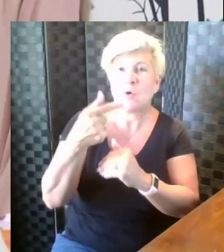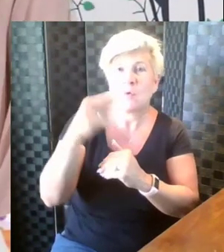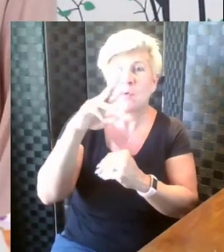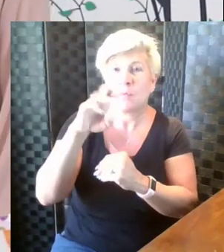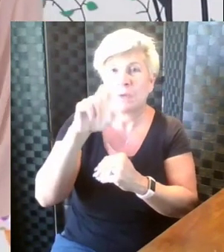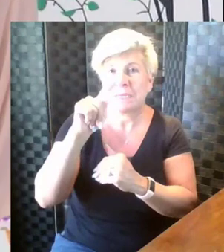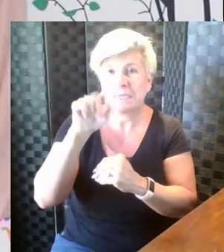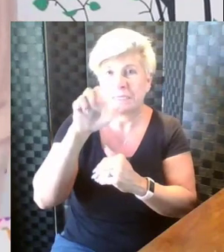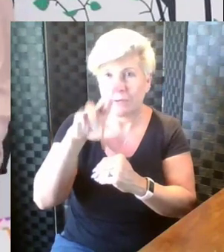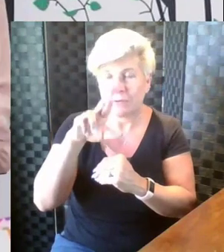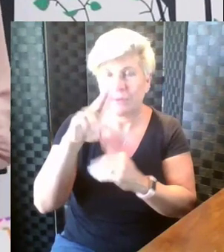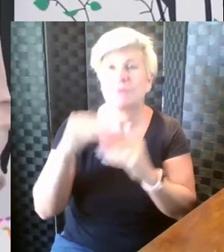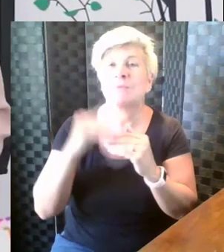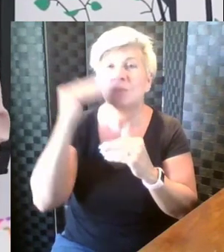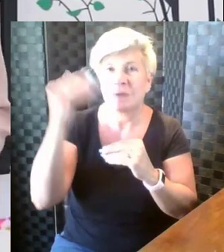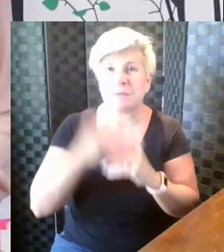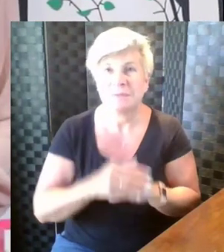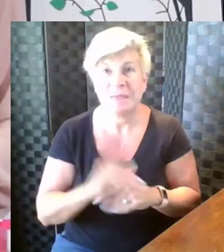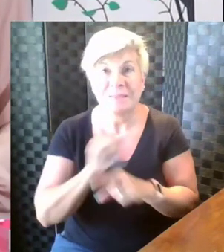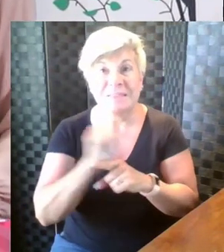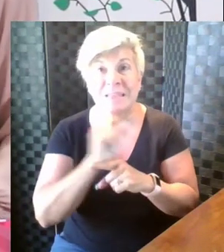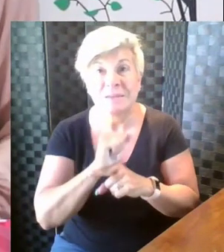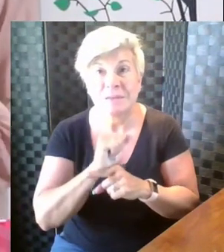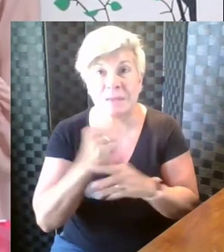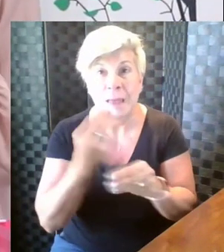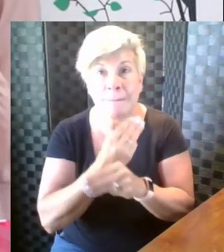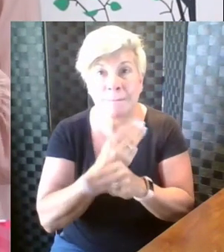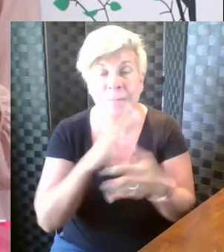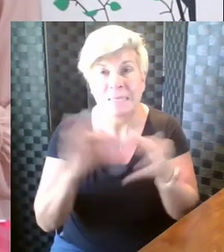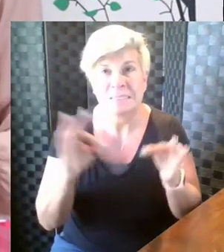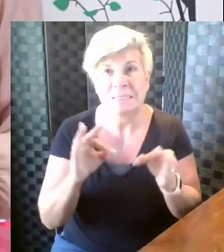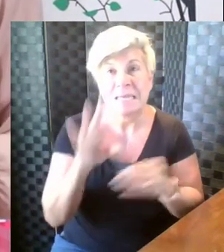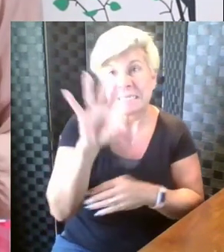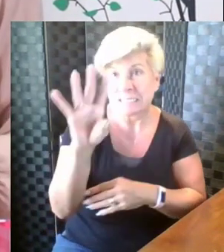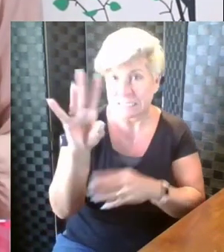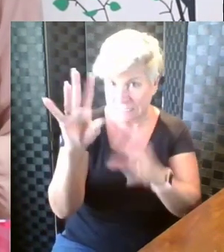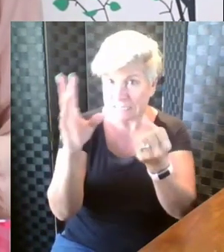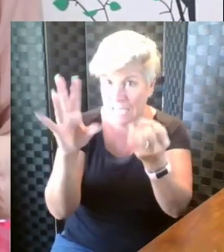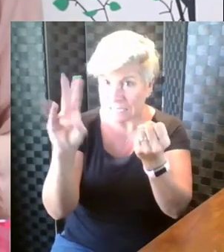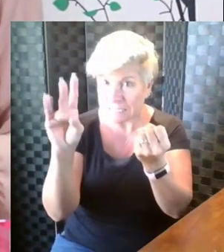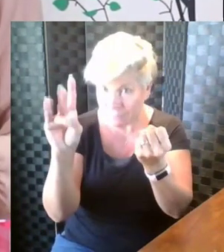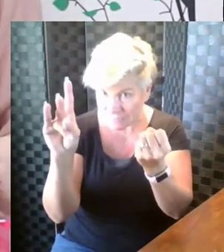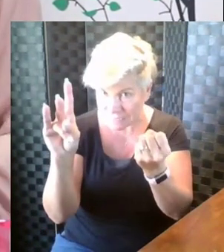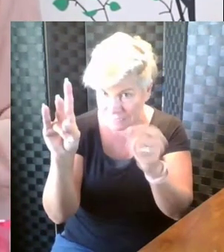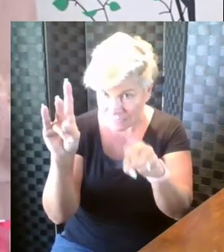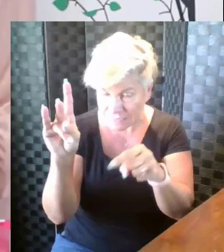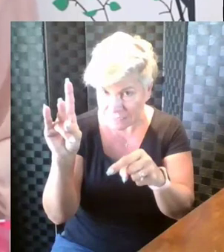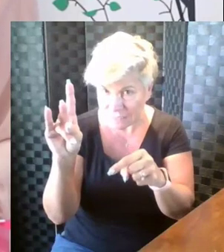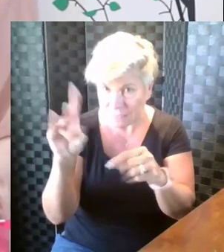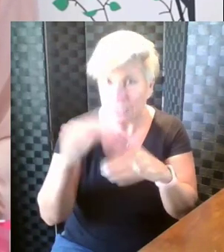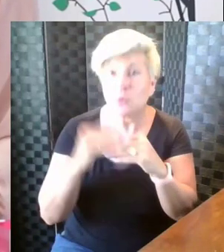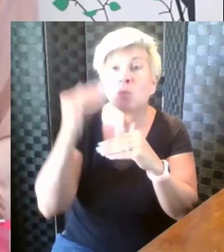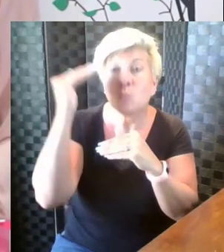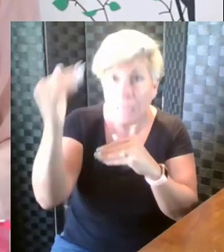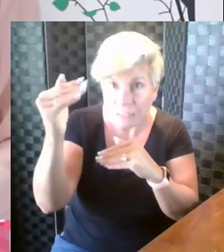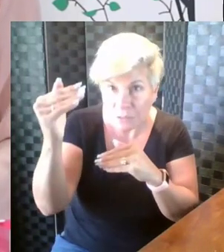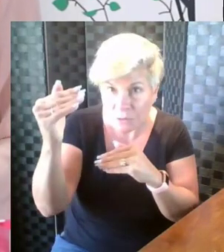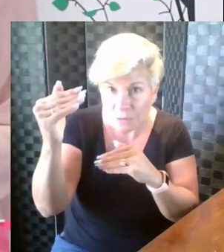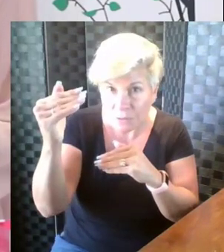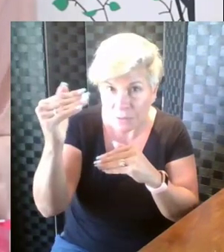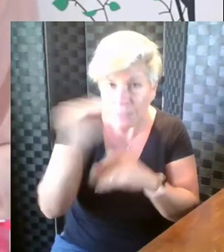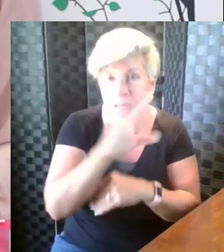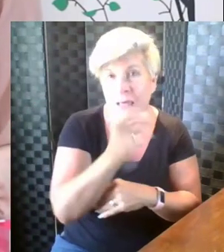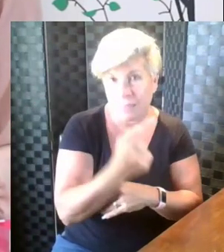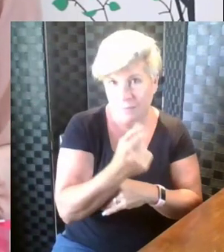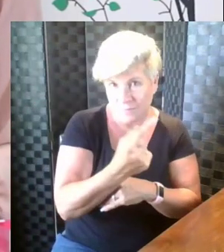than 11. Let's practice a math sentence using that word. Say the number 17 is greater